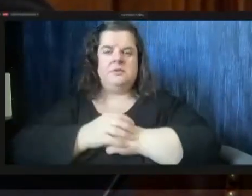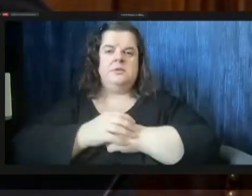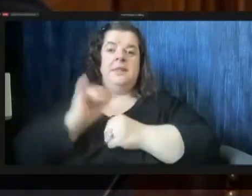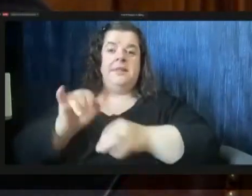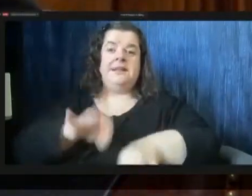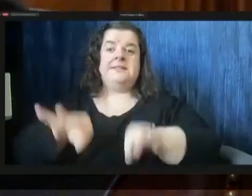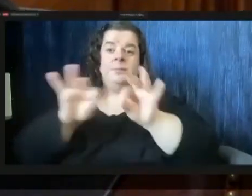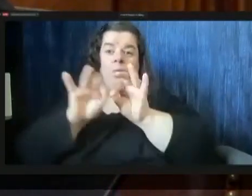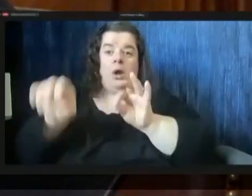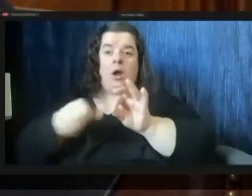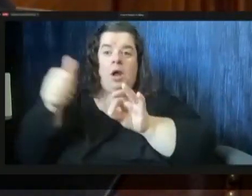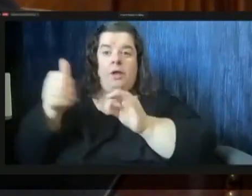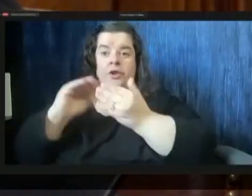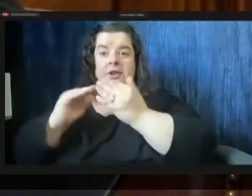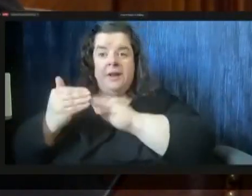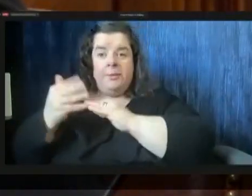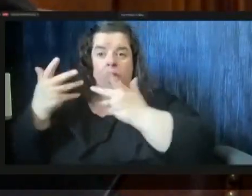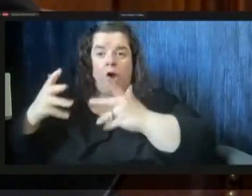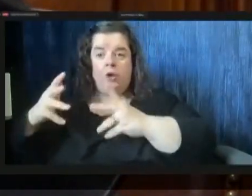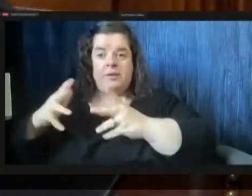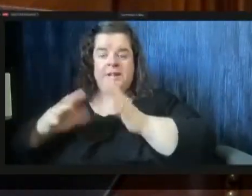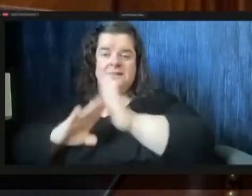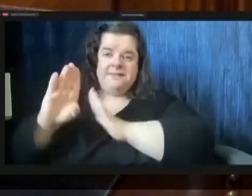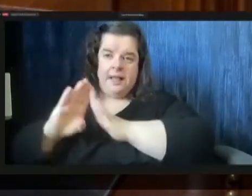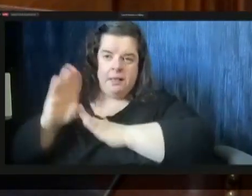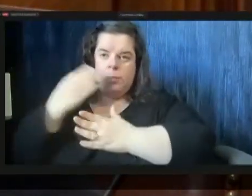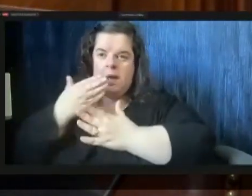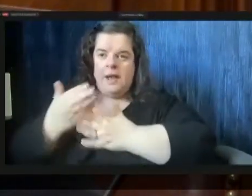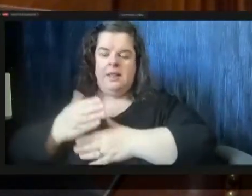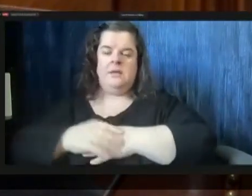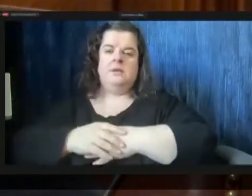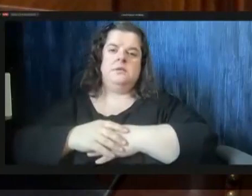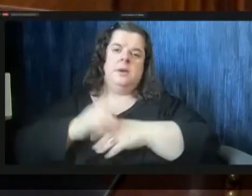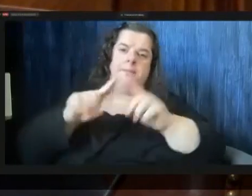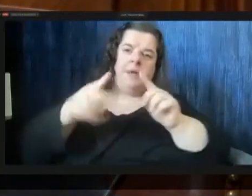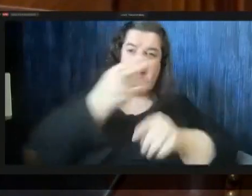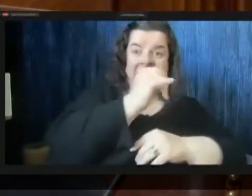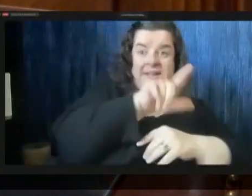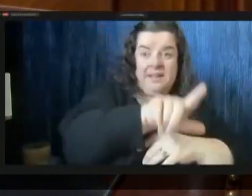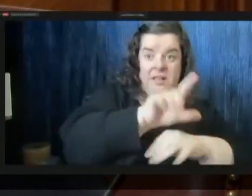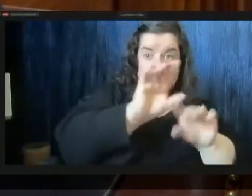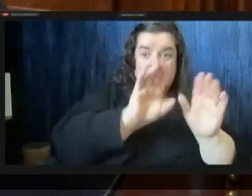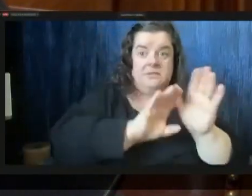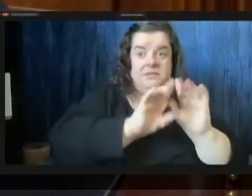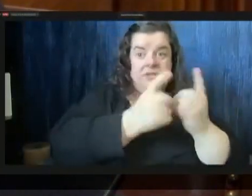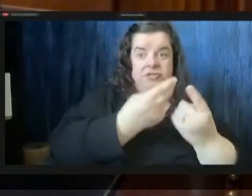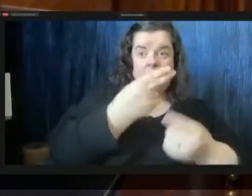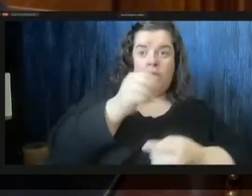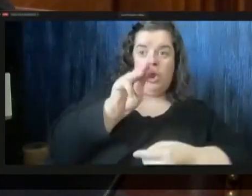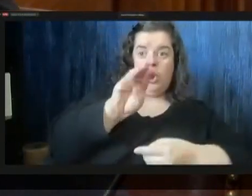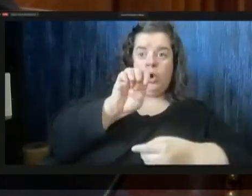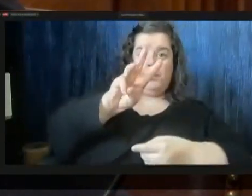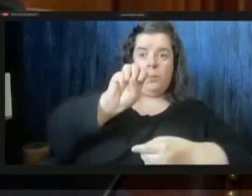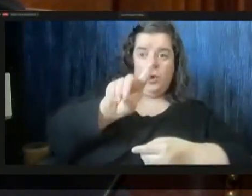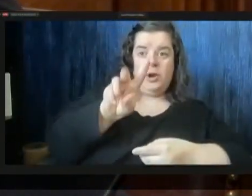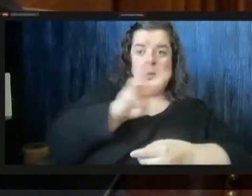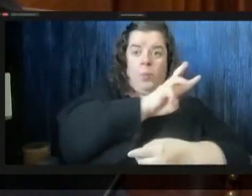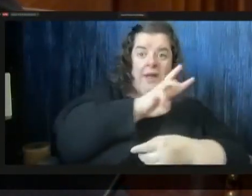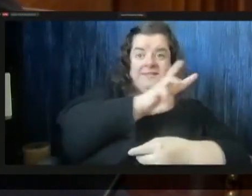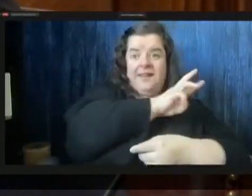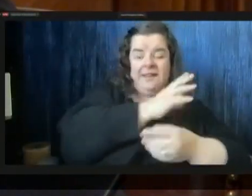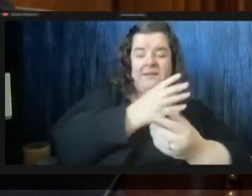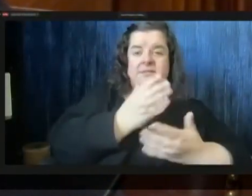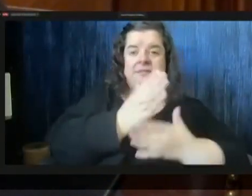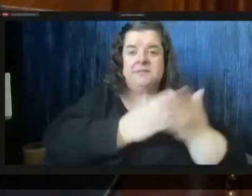other neighborhoods that are already well developed. But in the Hill District and in Homewood and in the West End in some cases, I mean, it's going